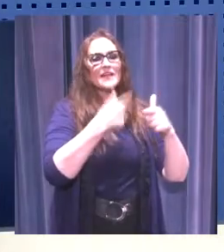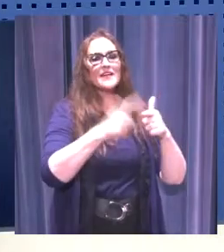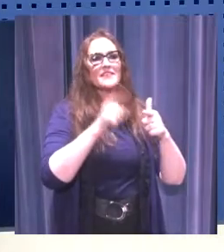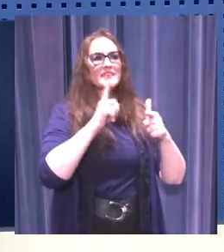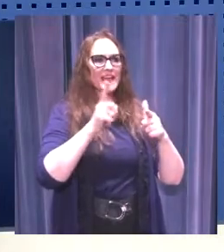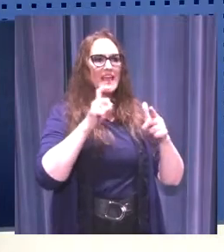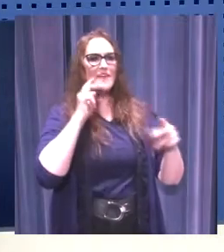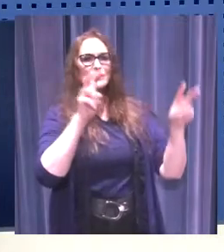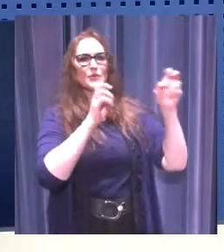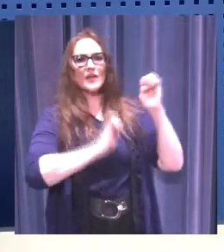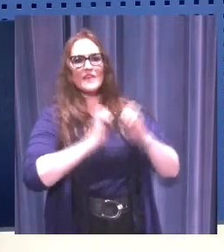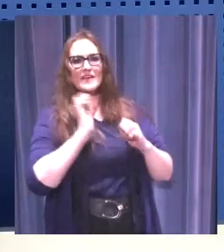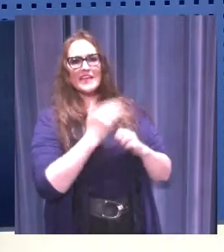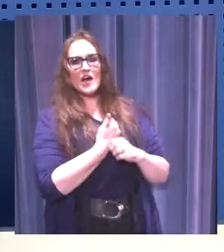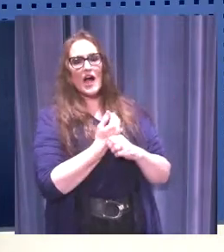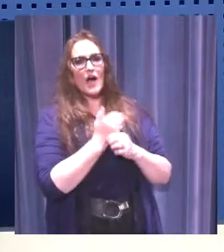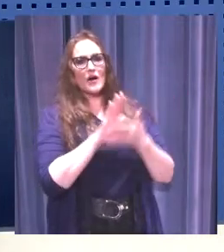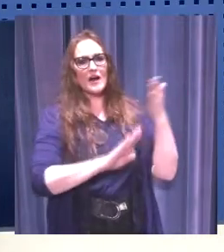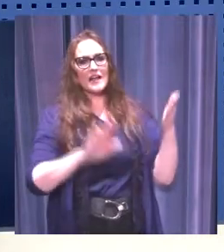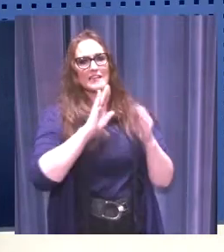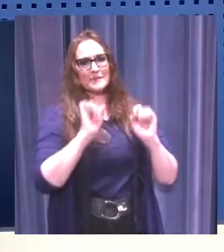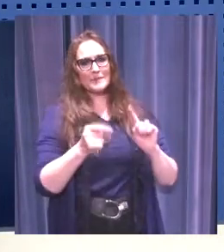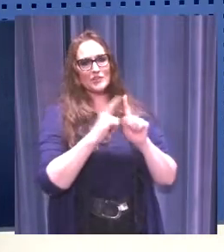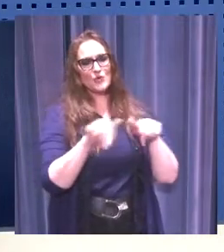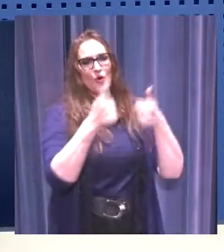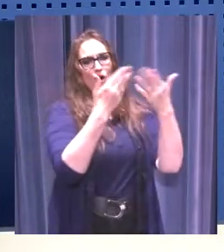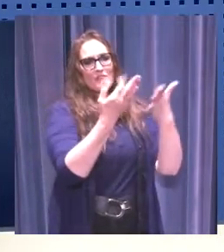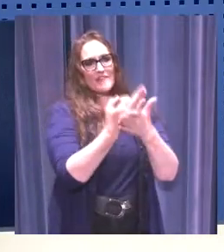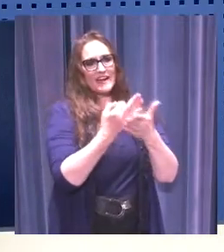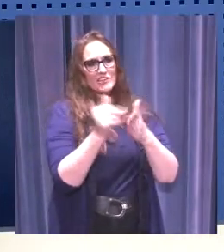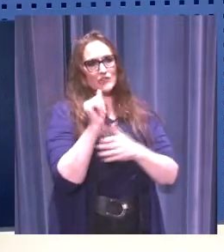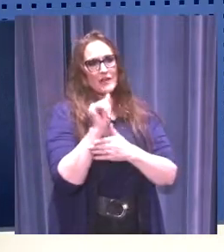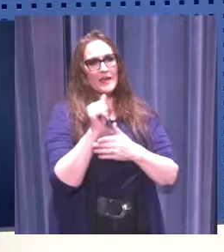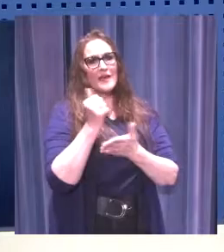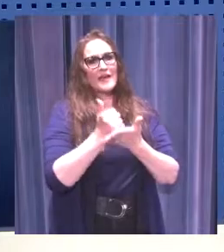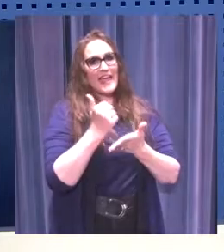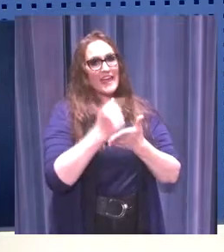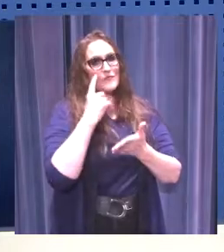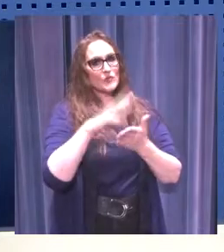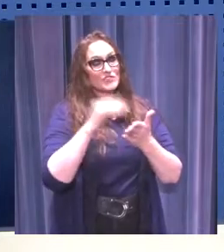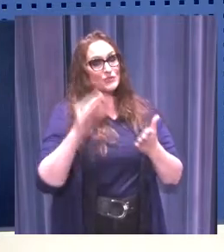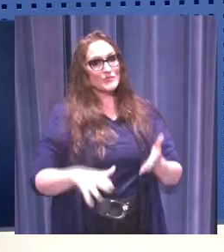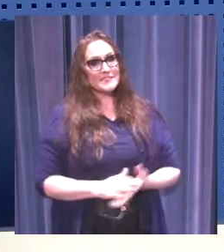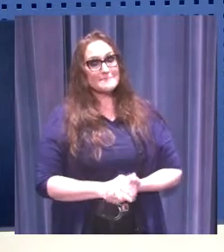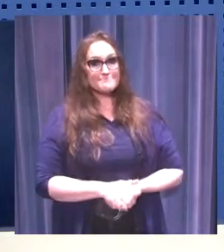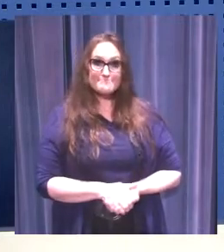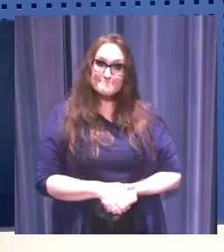to reevaluate our institution's ability to offer financial aid to our students.